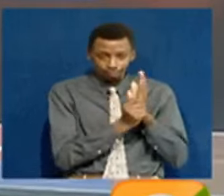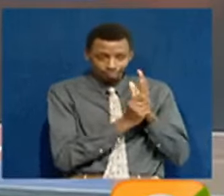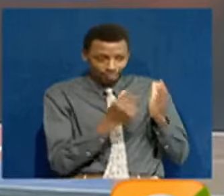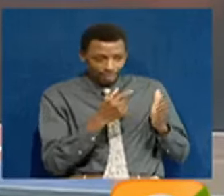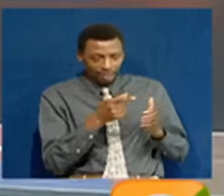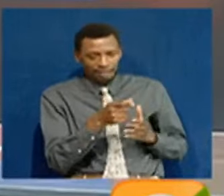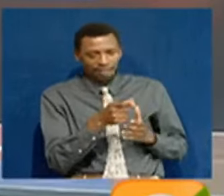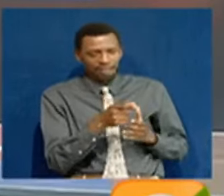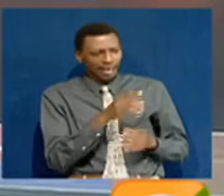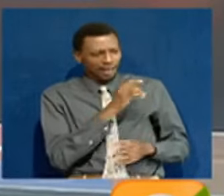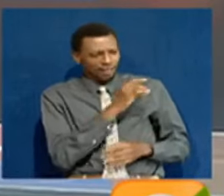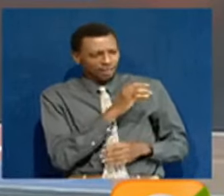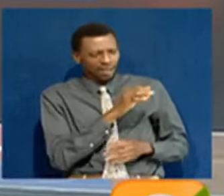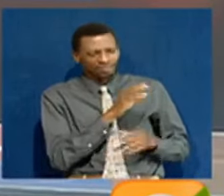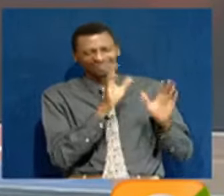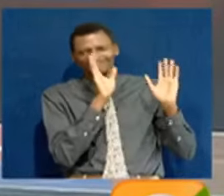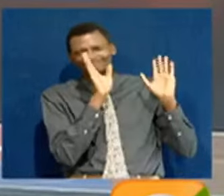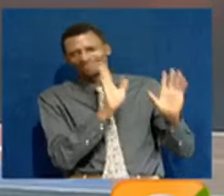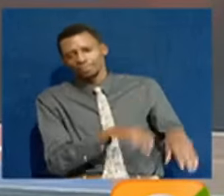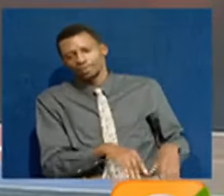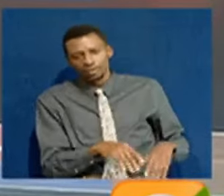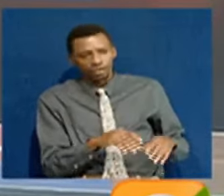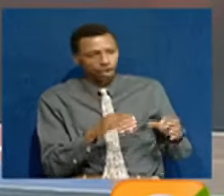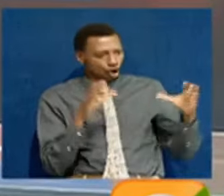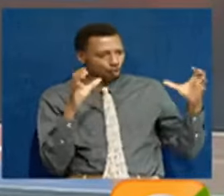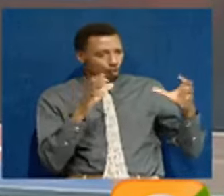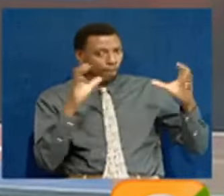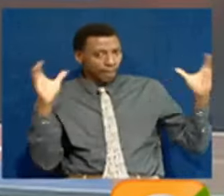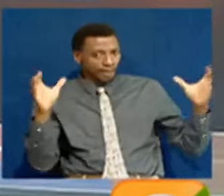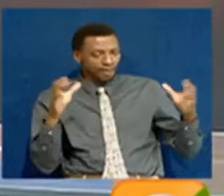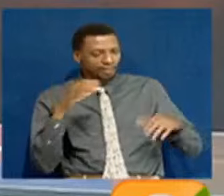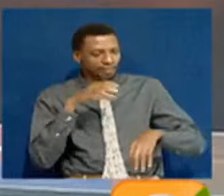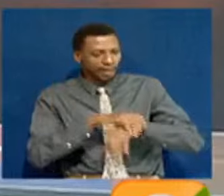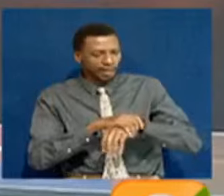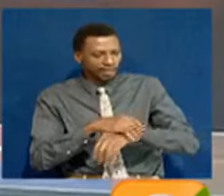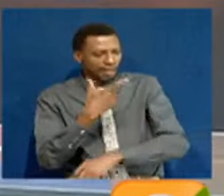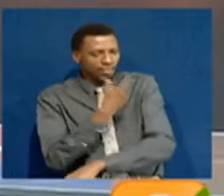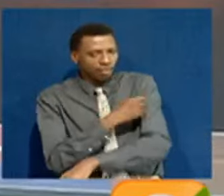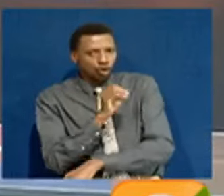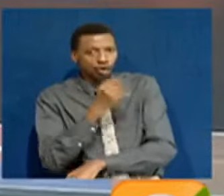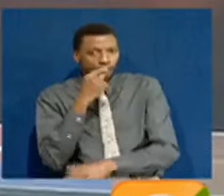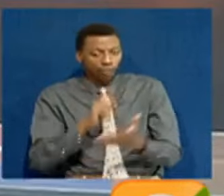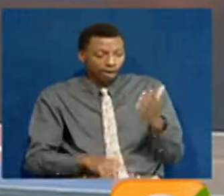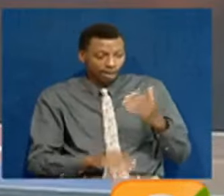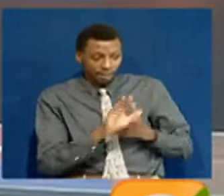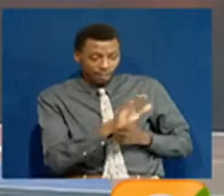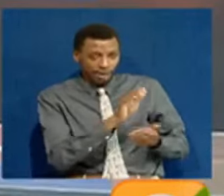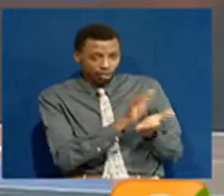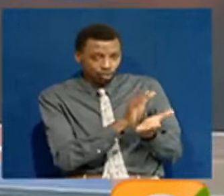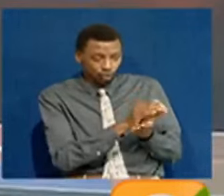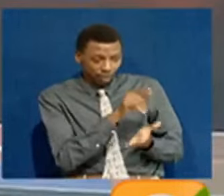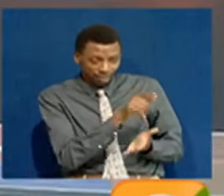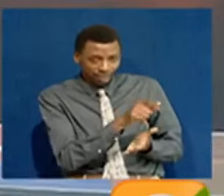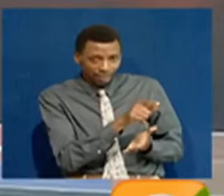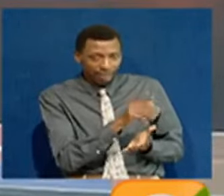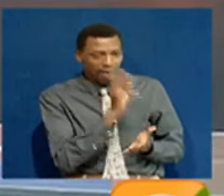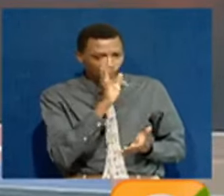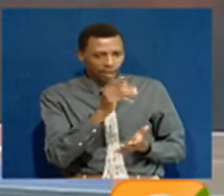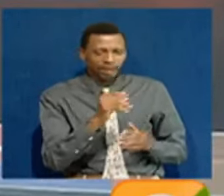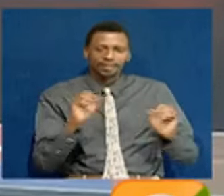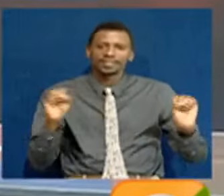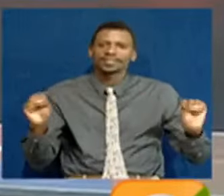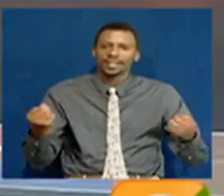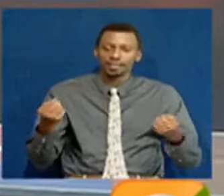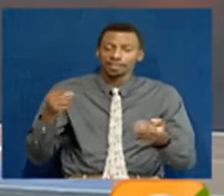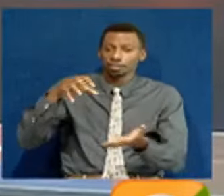larger population that did not get the smallpox vaccine, saying the stockpile of the vaccines will go a long way in saving the